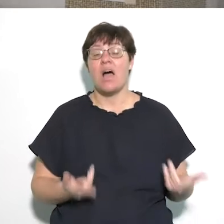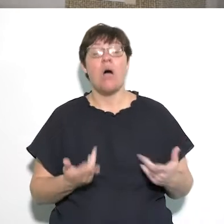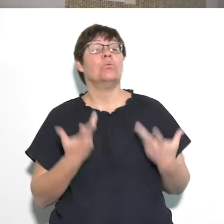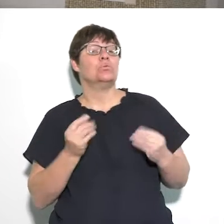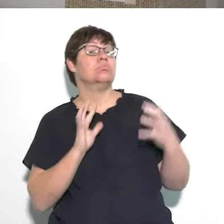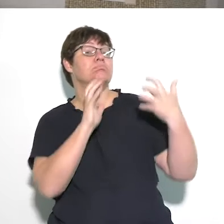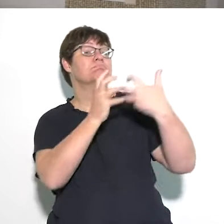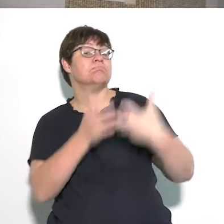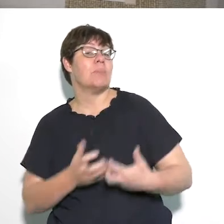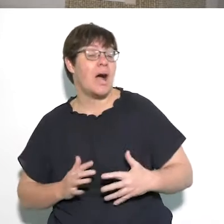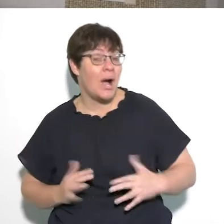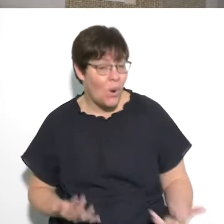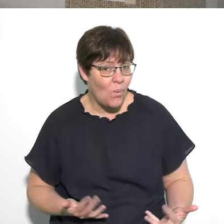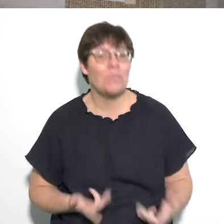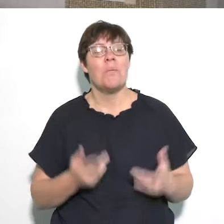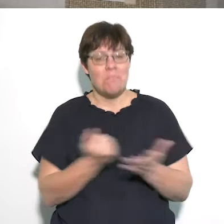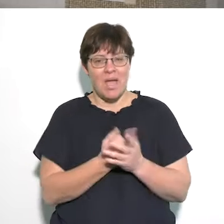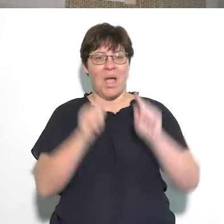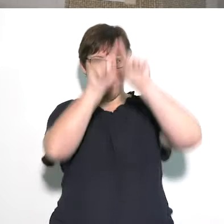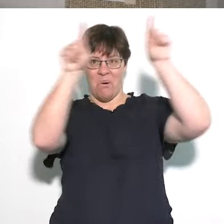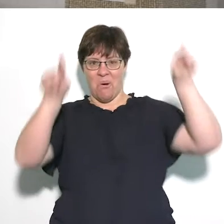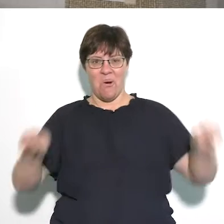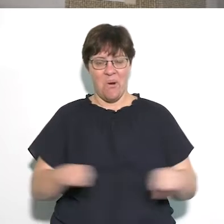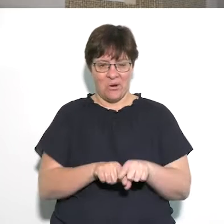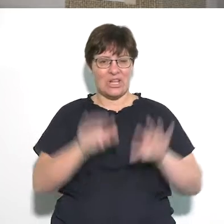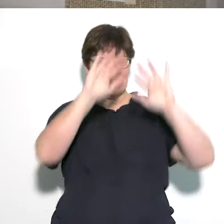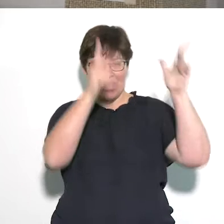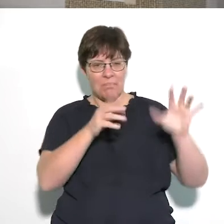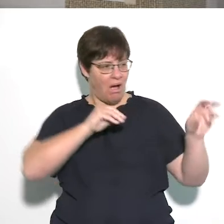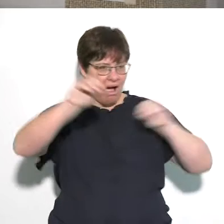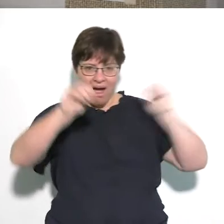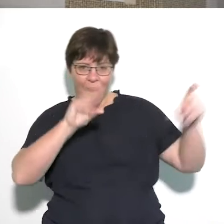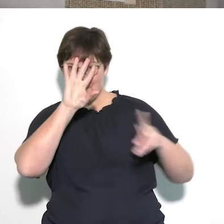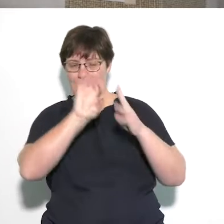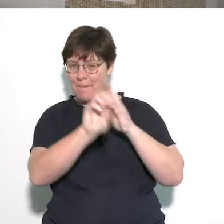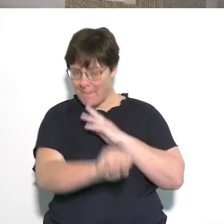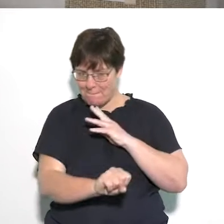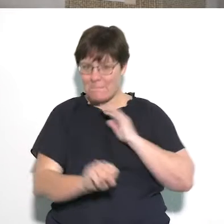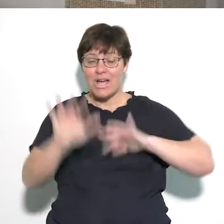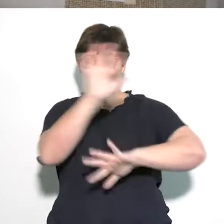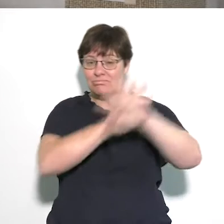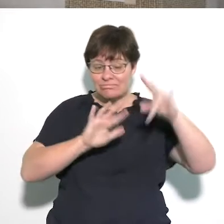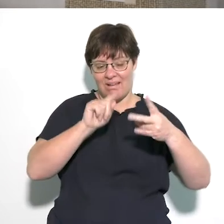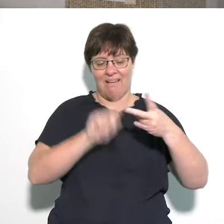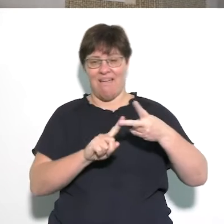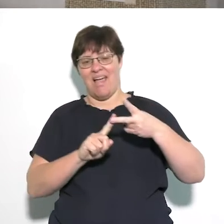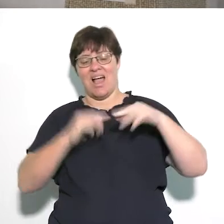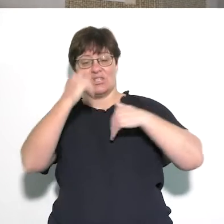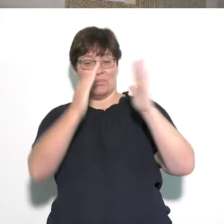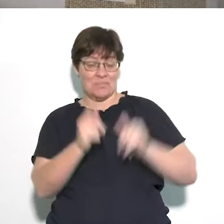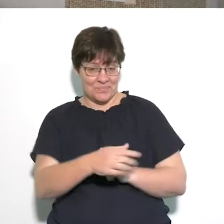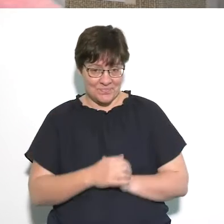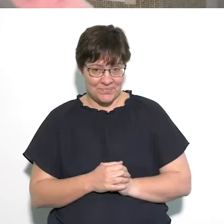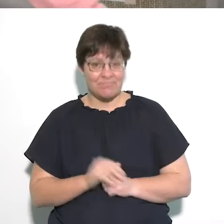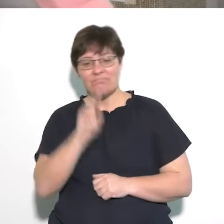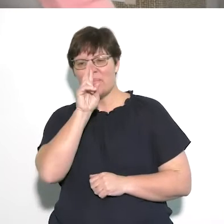And in order to do that, we are going to make a shape board to help them to sort and recognize all the shapes and colors. This is what